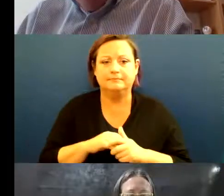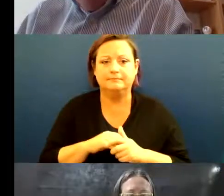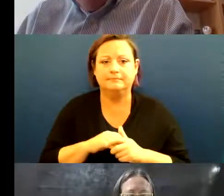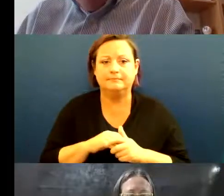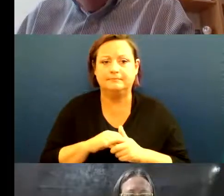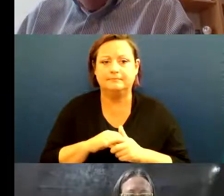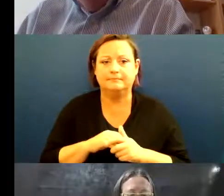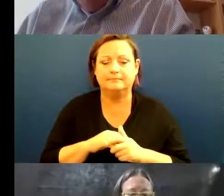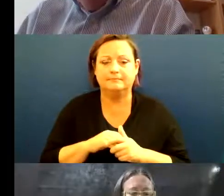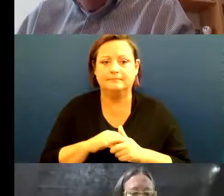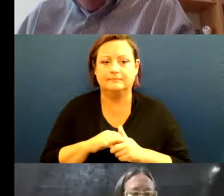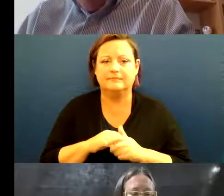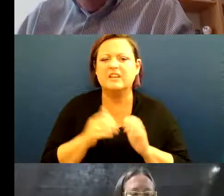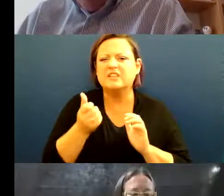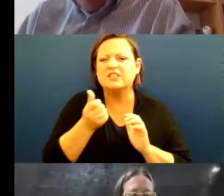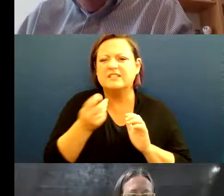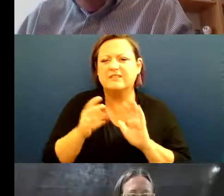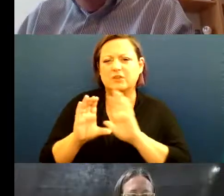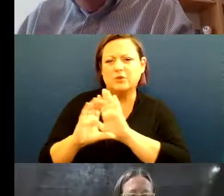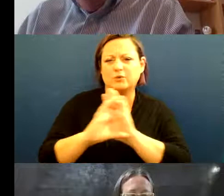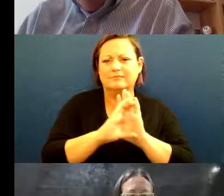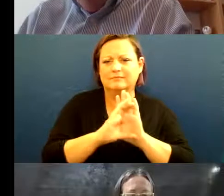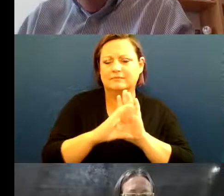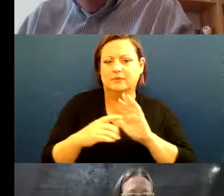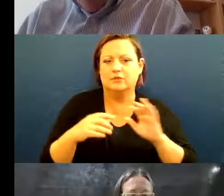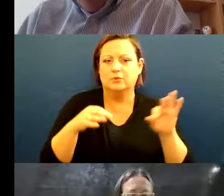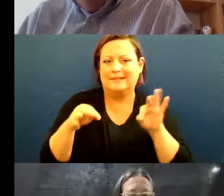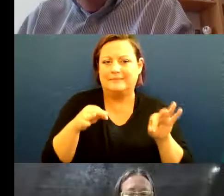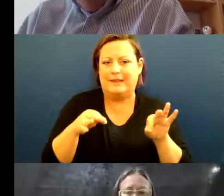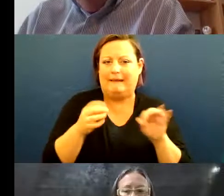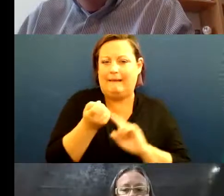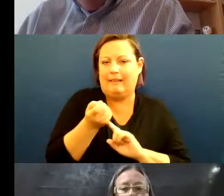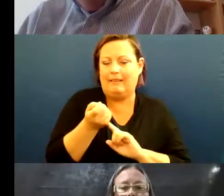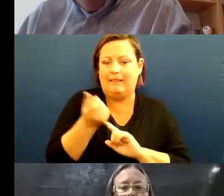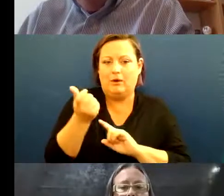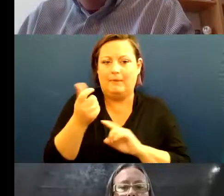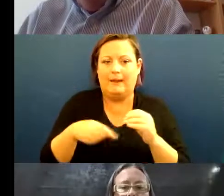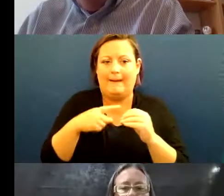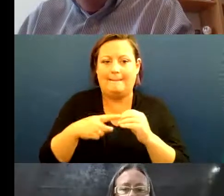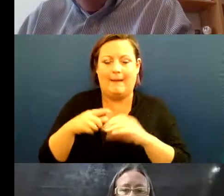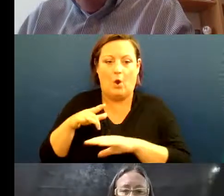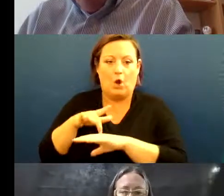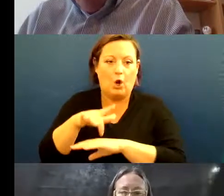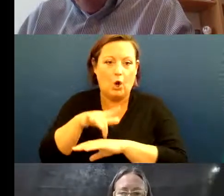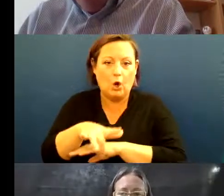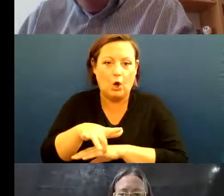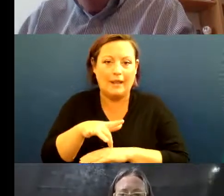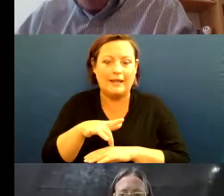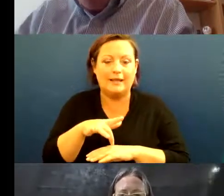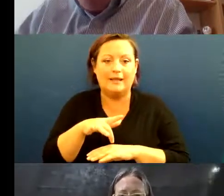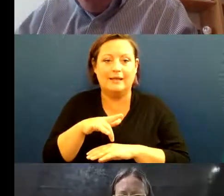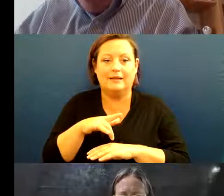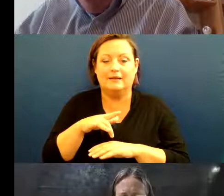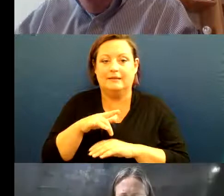this is just a few schematics to tell you a little bit about early embryonic skin development in the mouse.